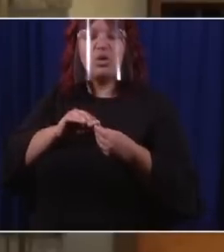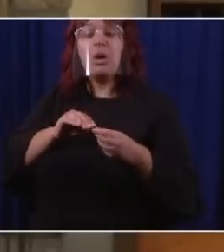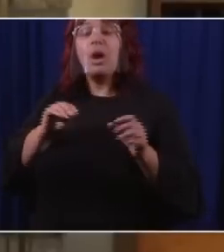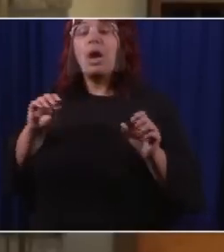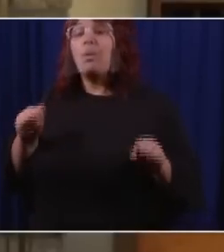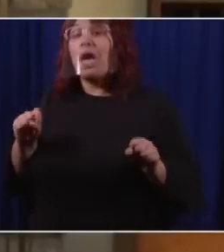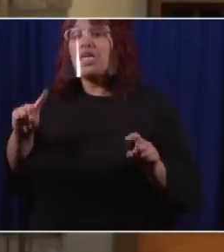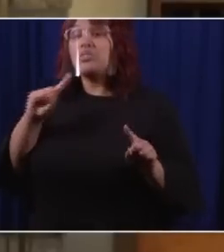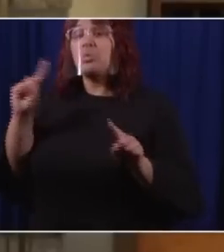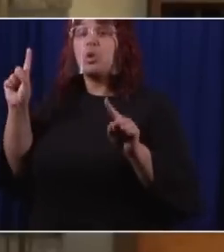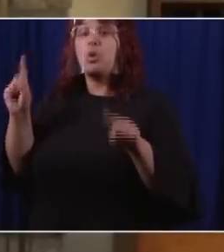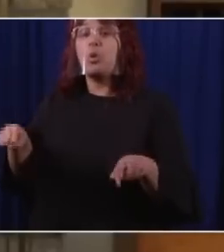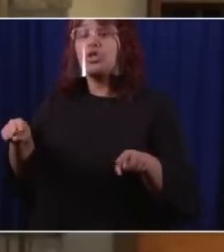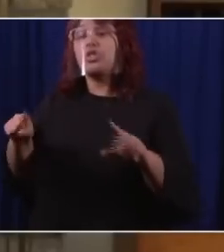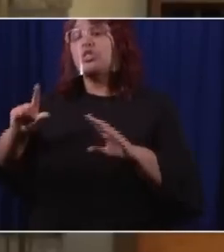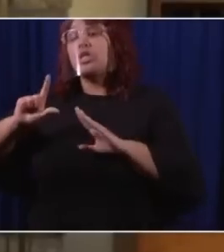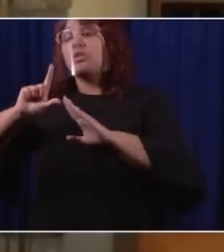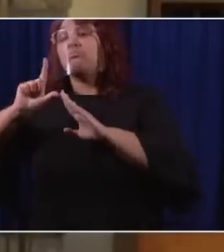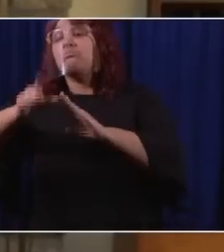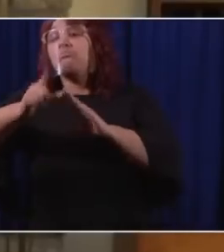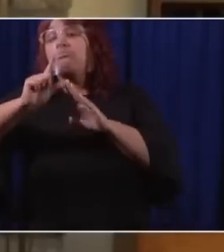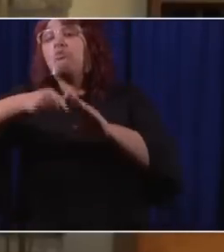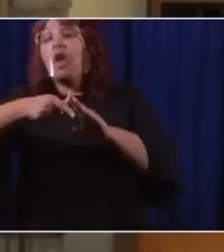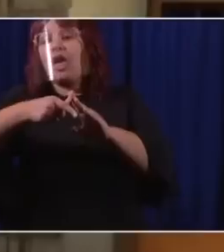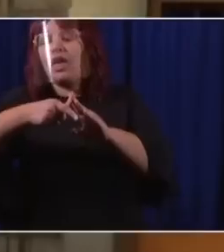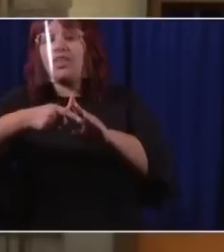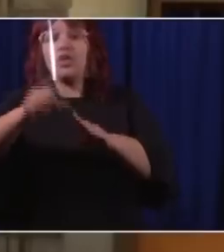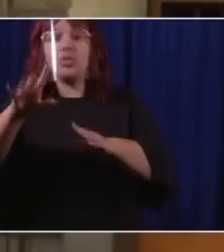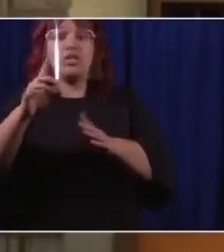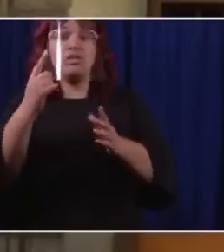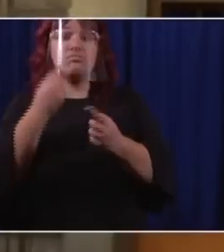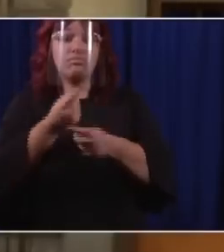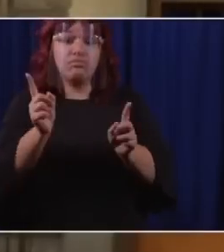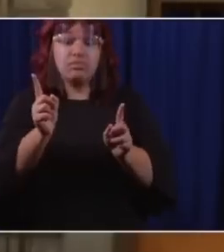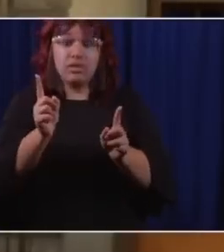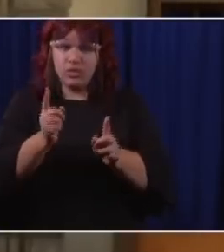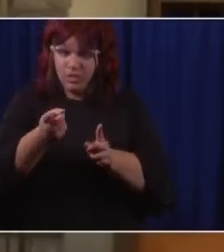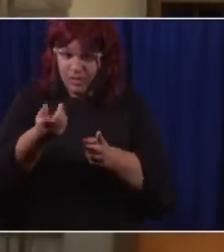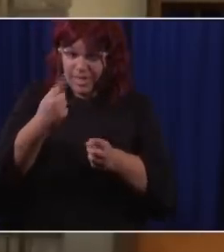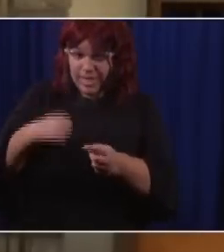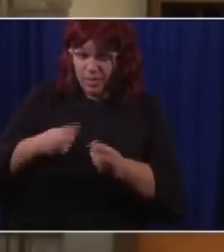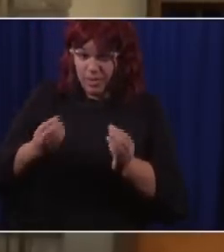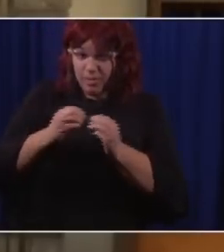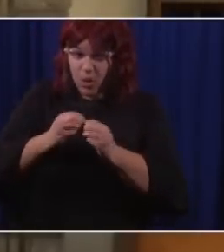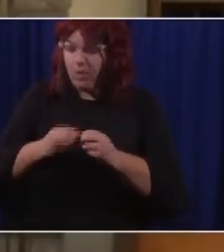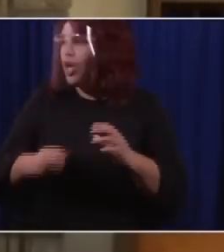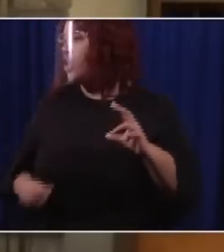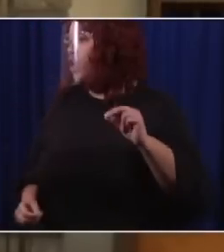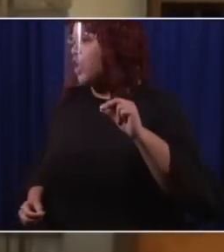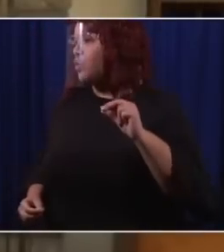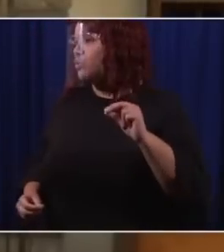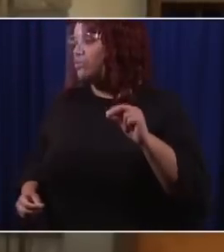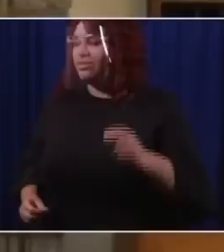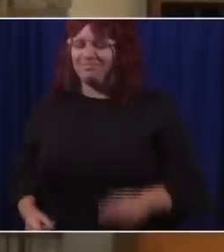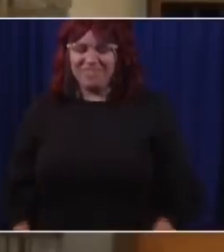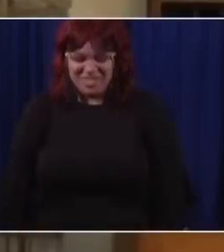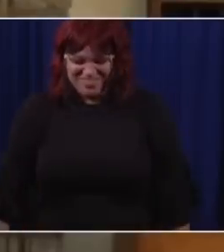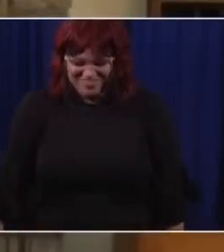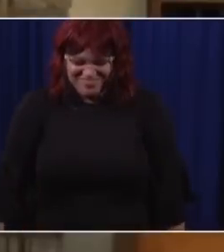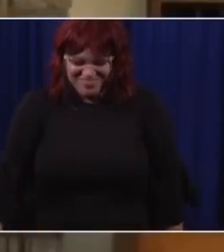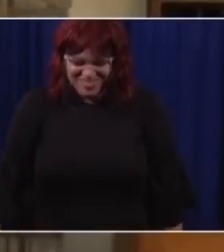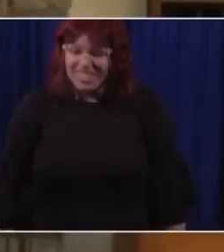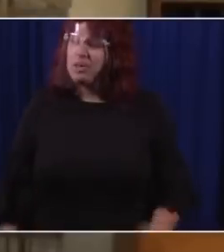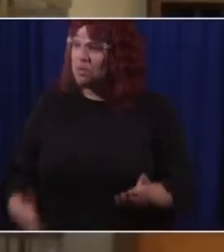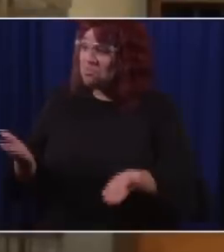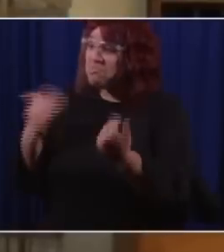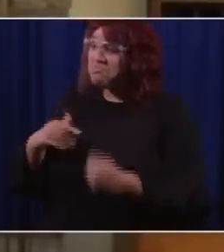coming shortly. Could you expand on that? No. Second, okay. No, but you can ask the other